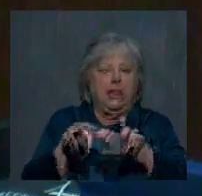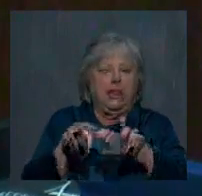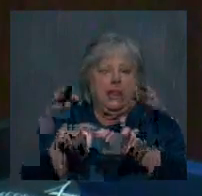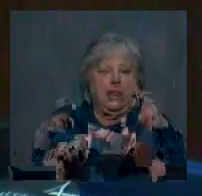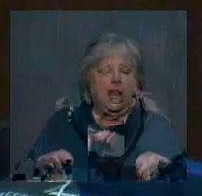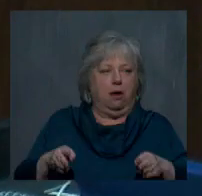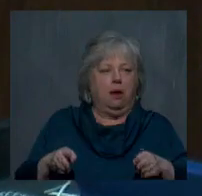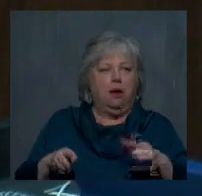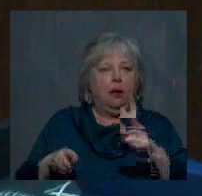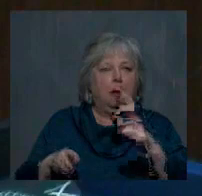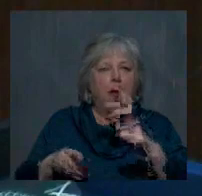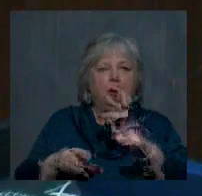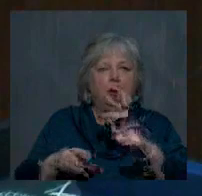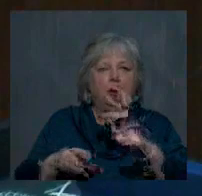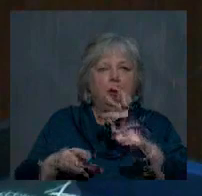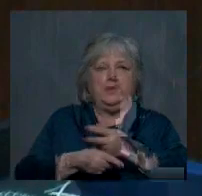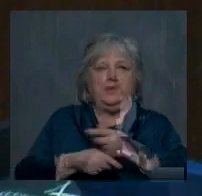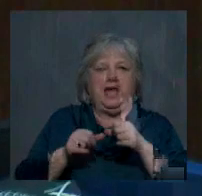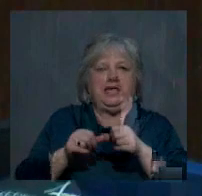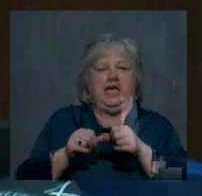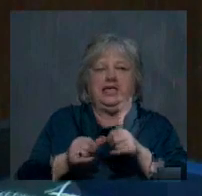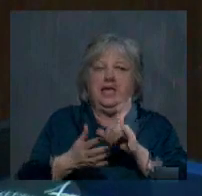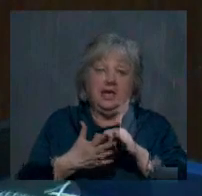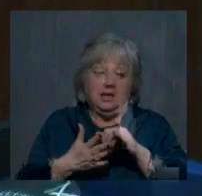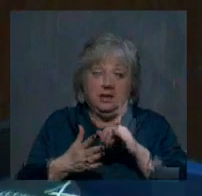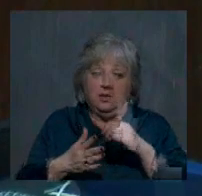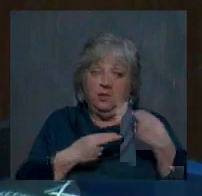who maintains